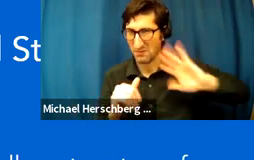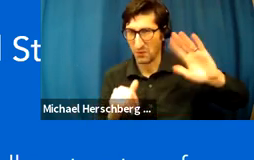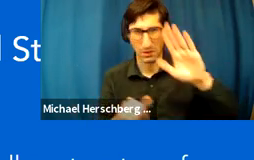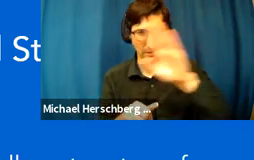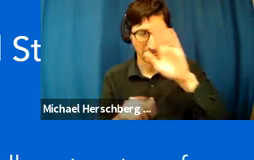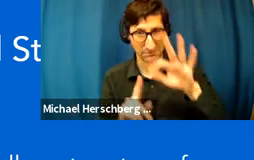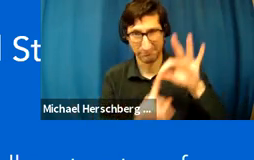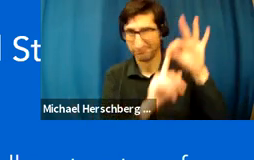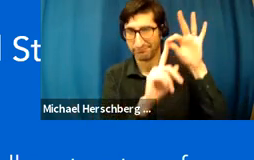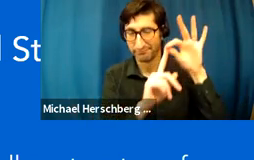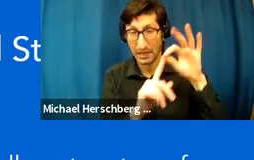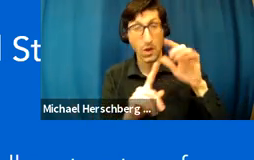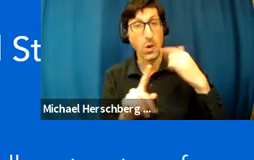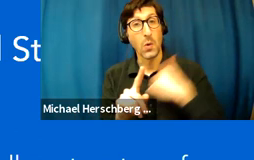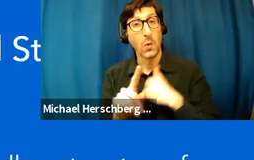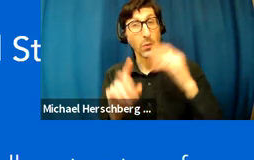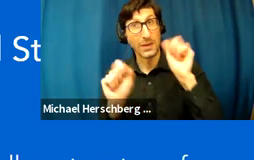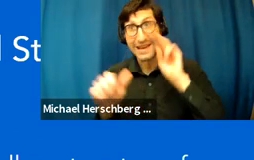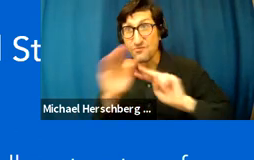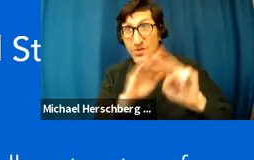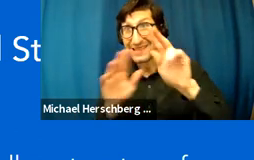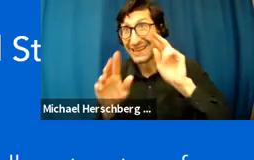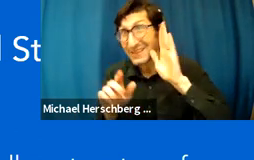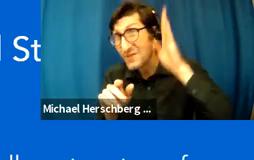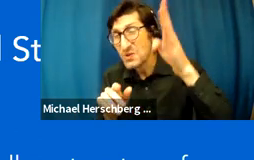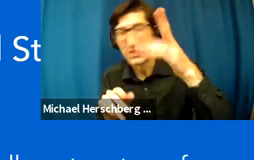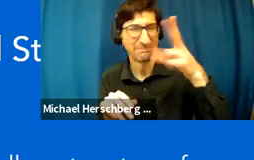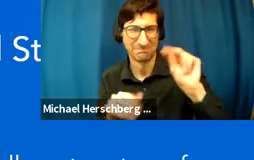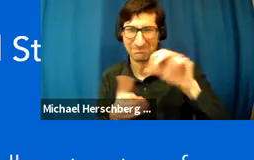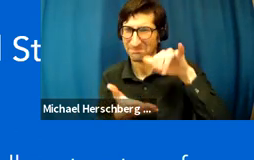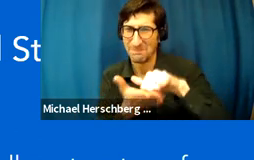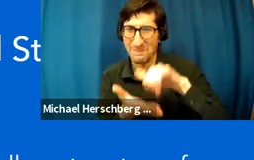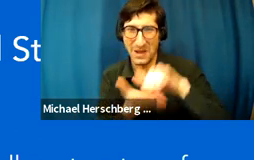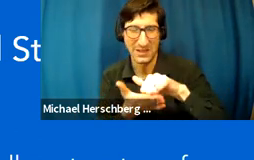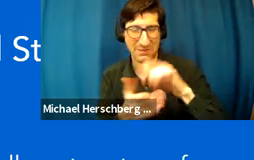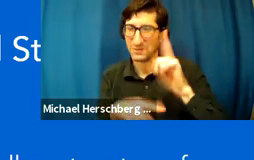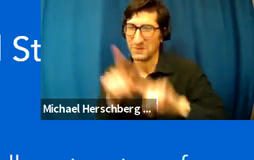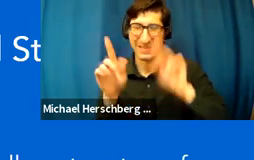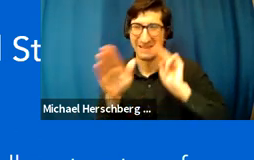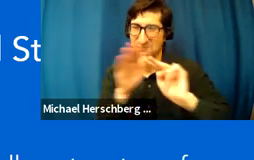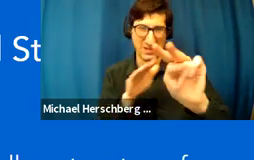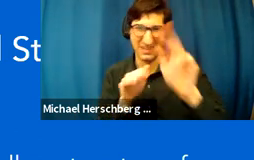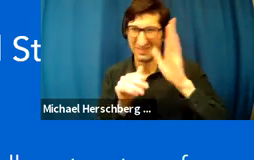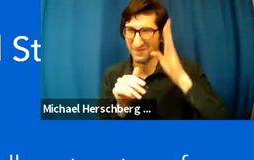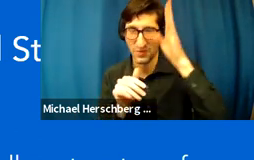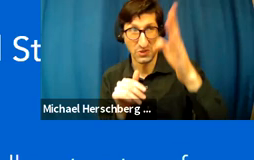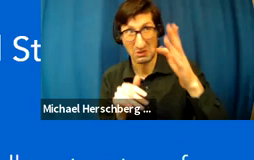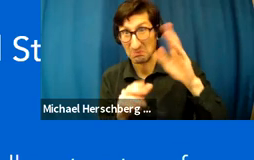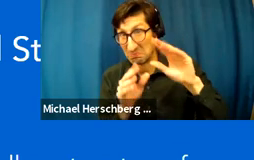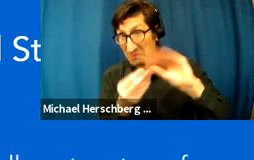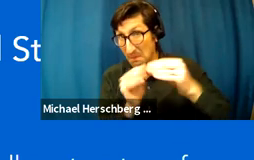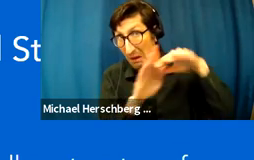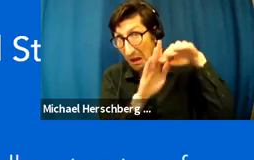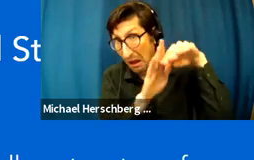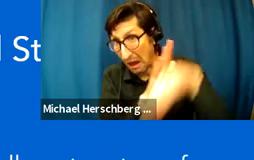Unfortunately, we don't have a crystal ball and have no way of knowing for sure what the future holds regarding these declines. What